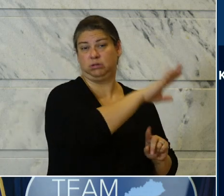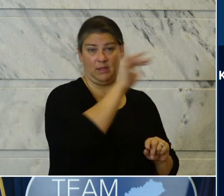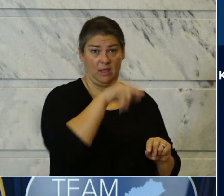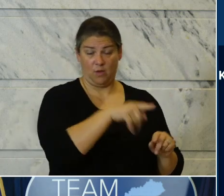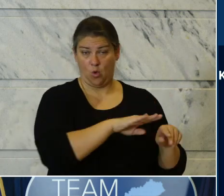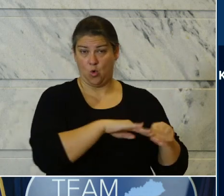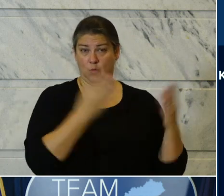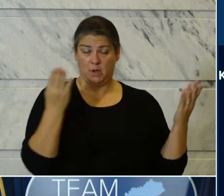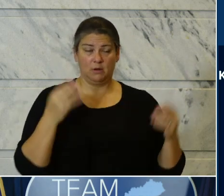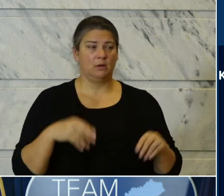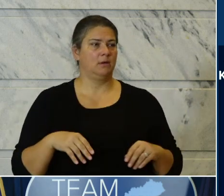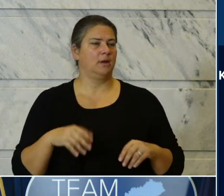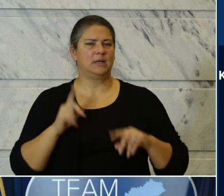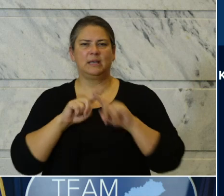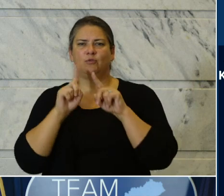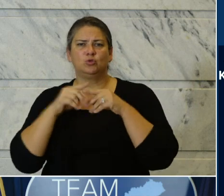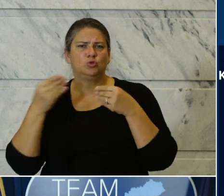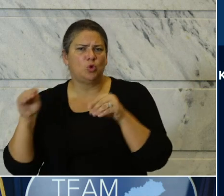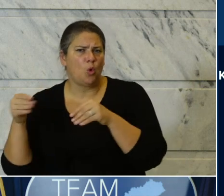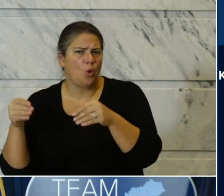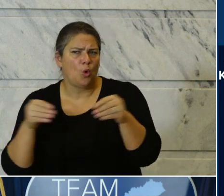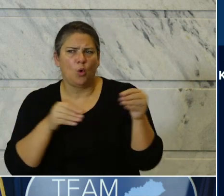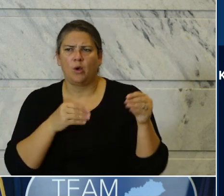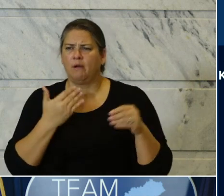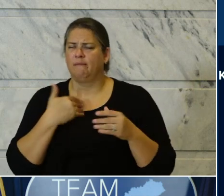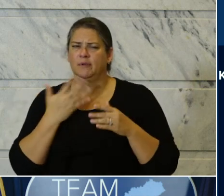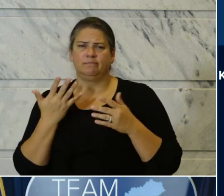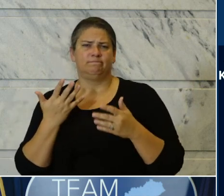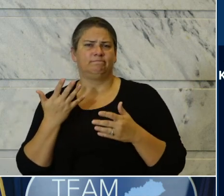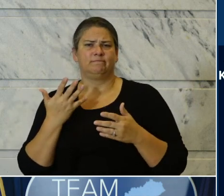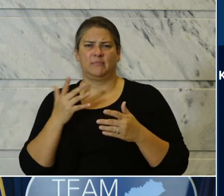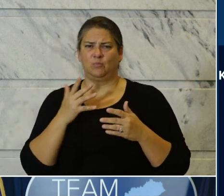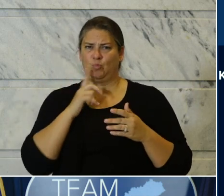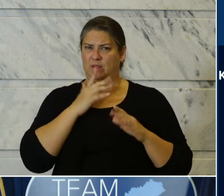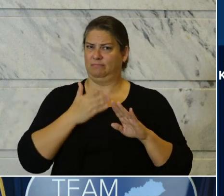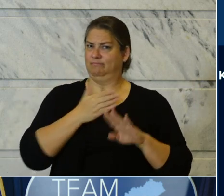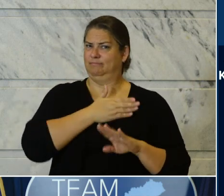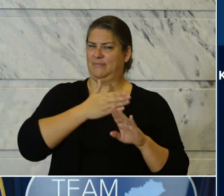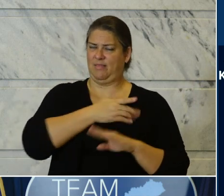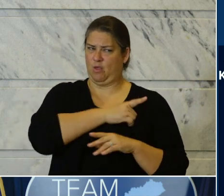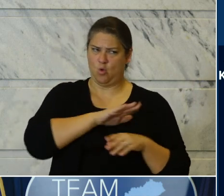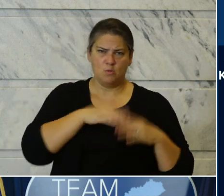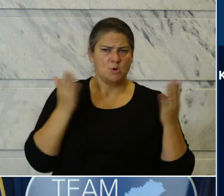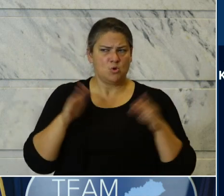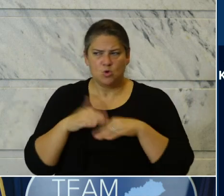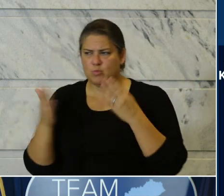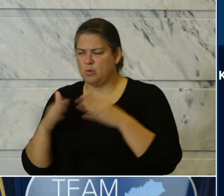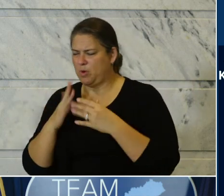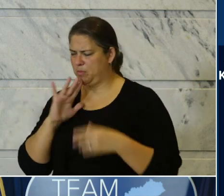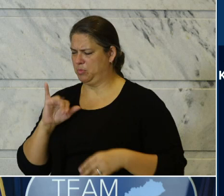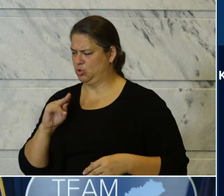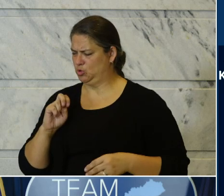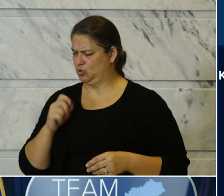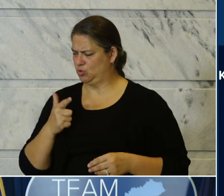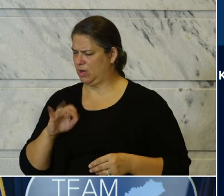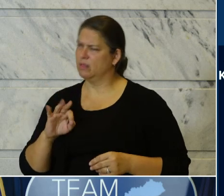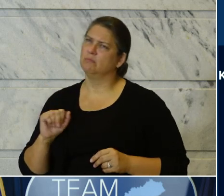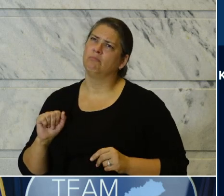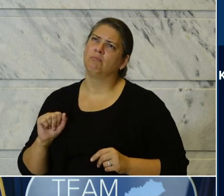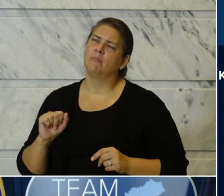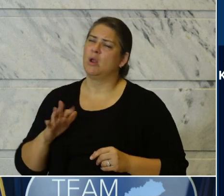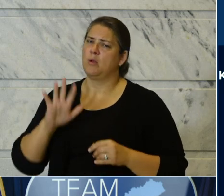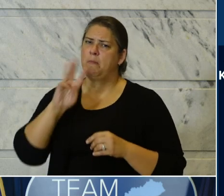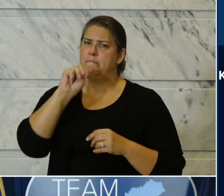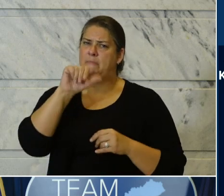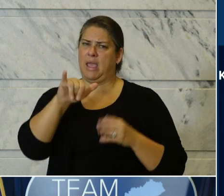opening all sorts of retail stores is at the very beginning there on around June 29th or so, or the end of